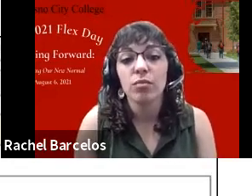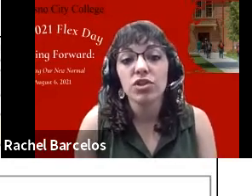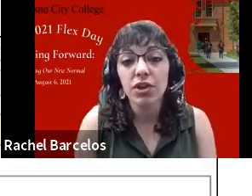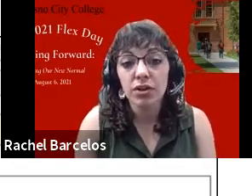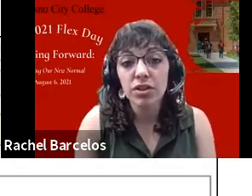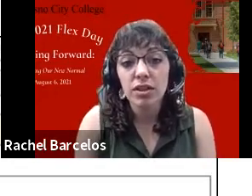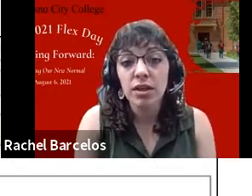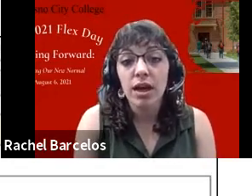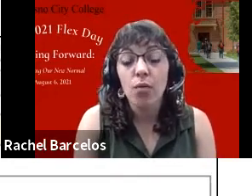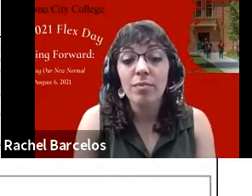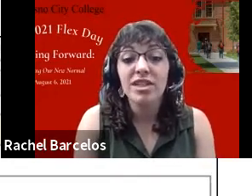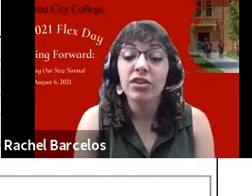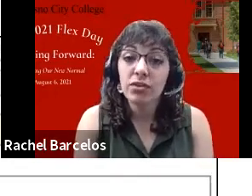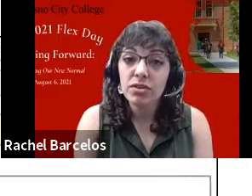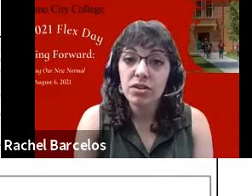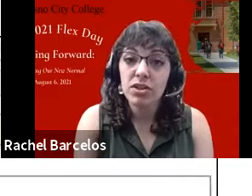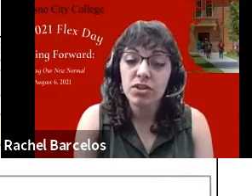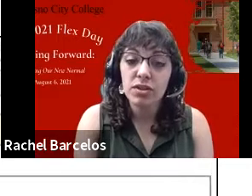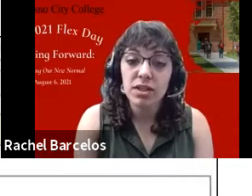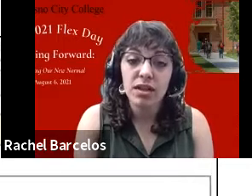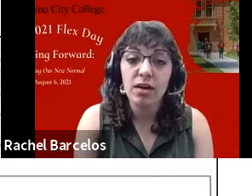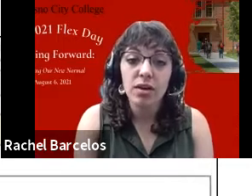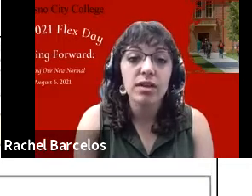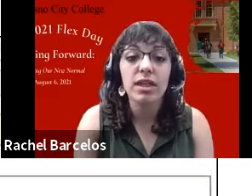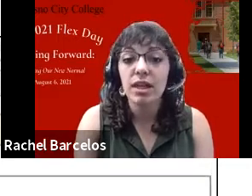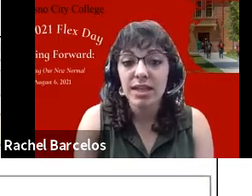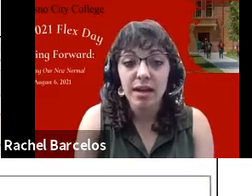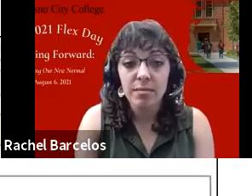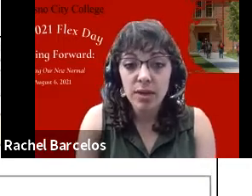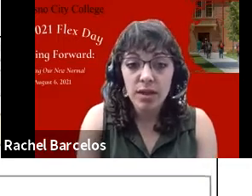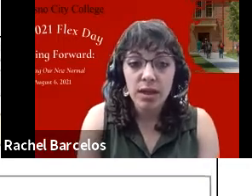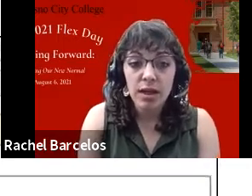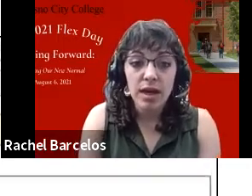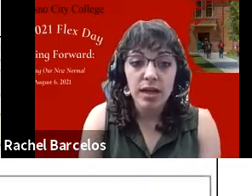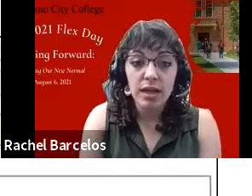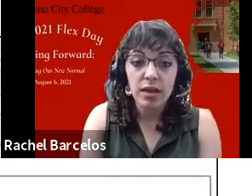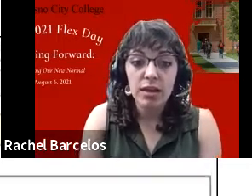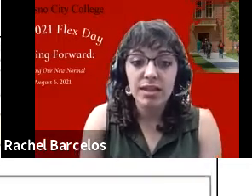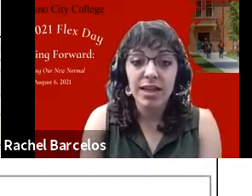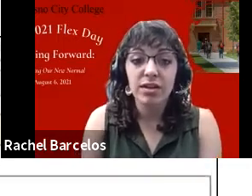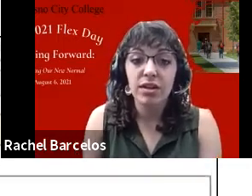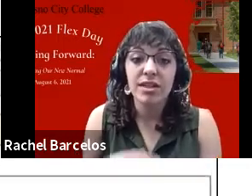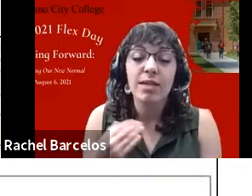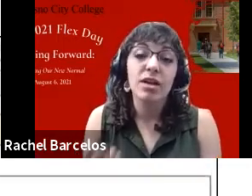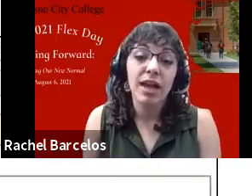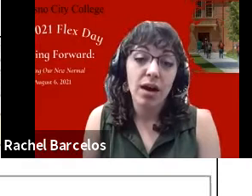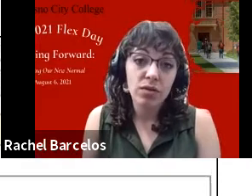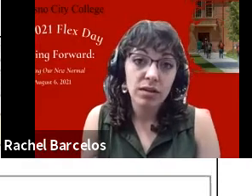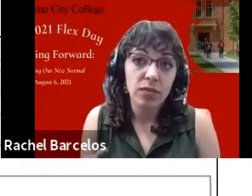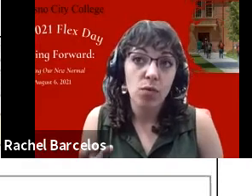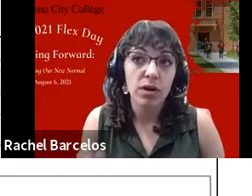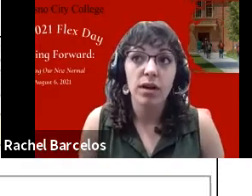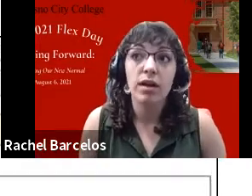your exam returned? What materials are the students allowed on the exam? The standard time